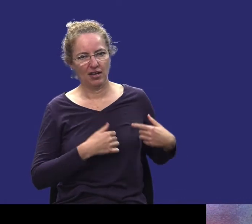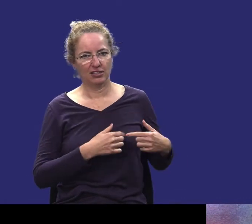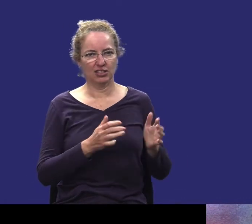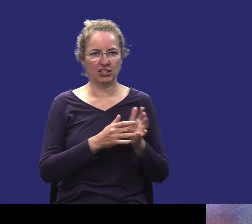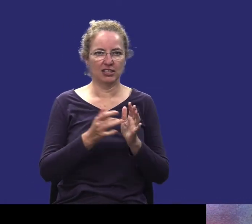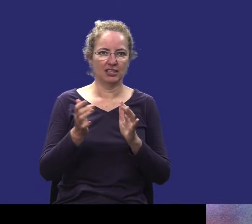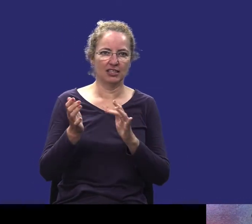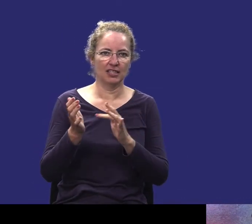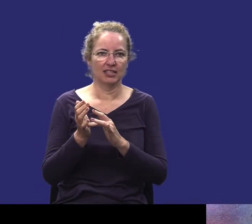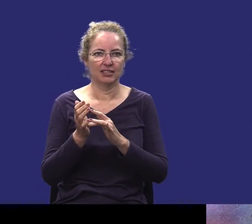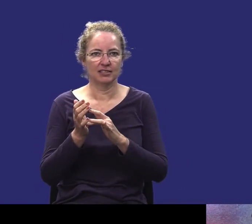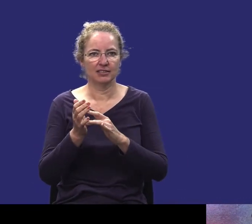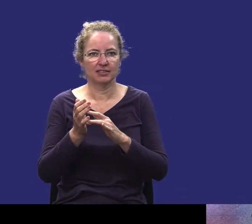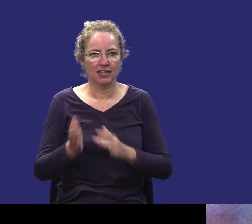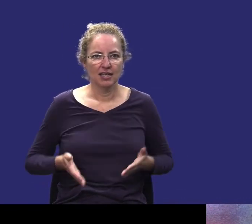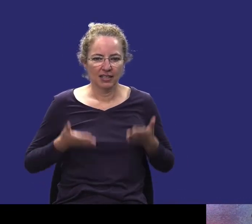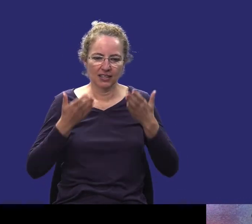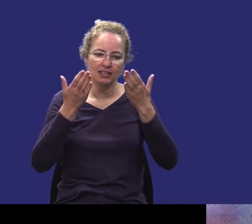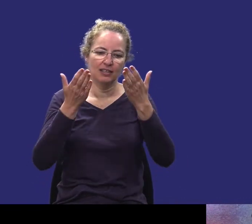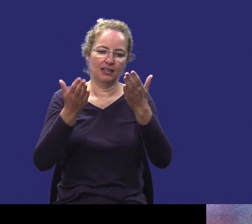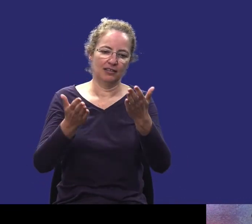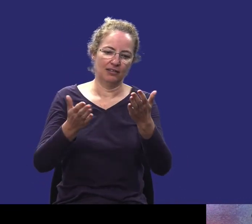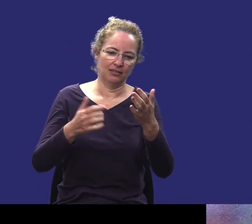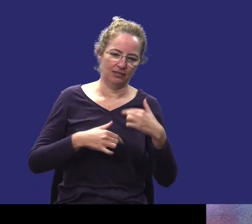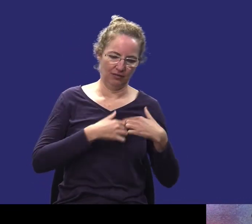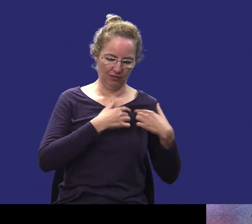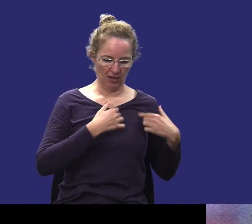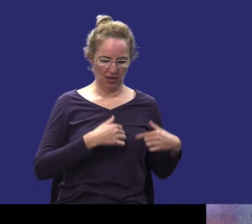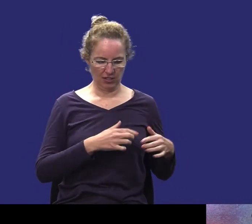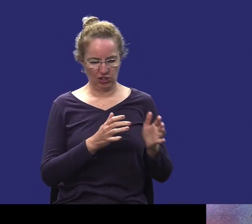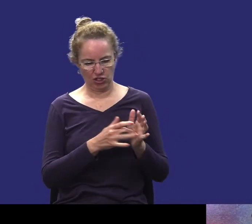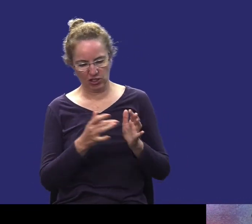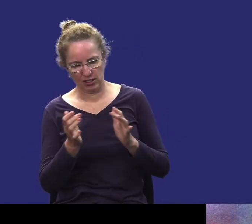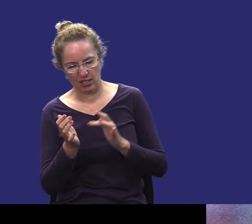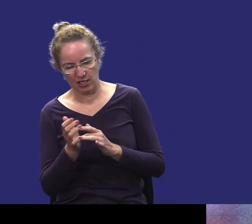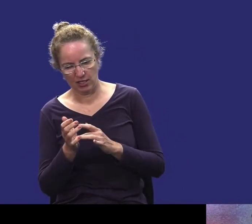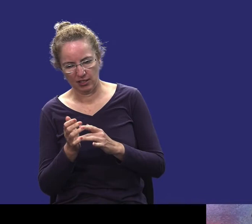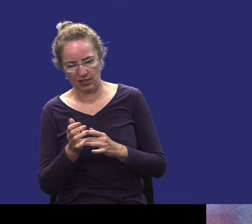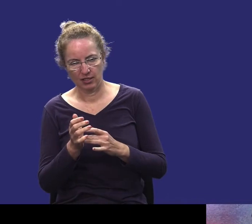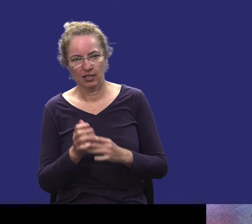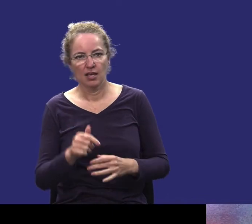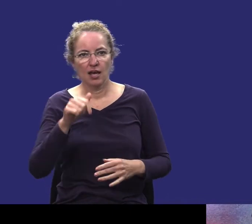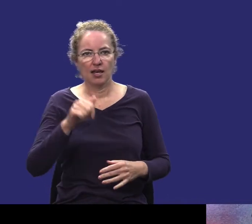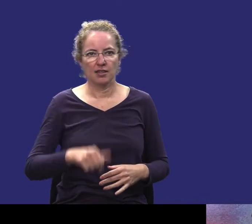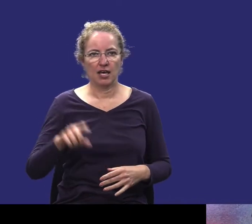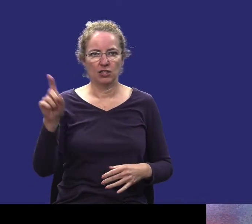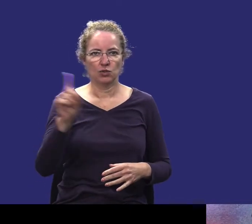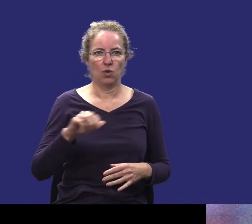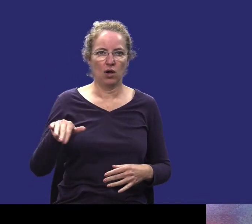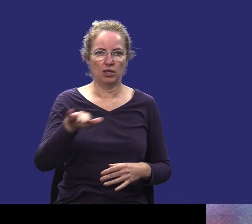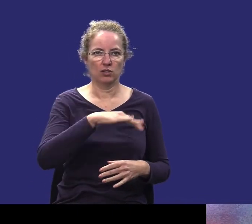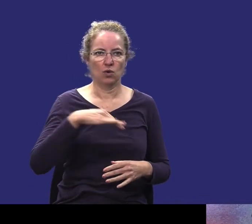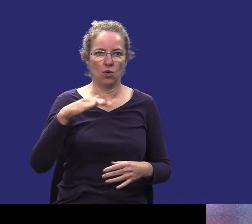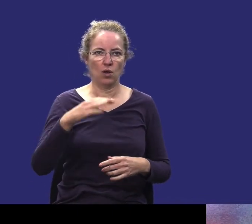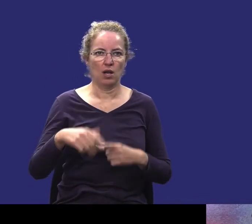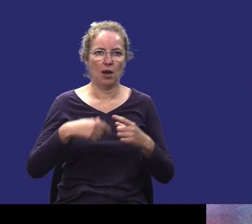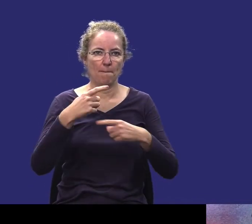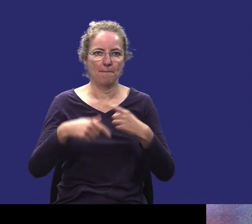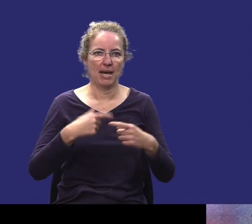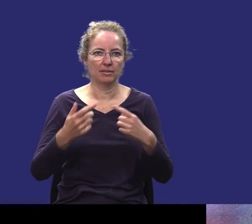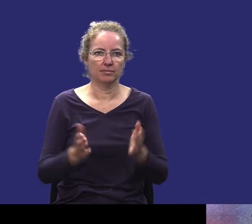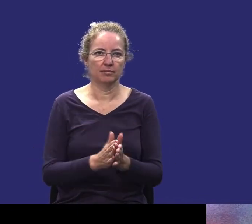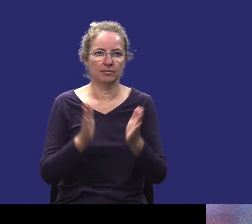give your heart to Jesus, give your heart to Jesus, and that's what it's